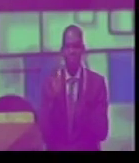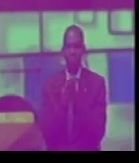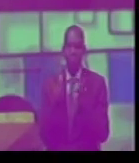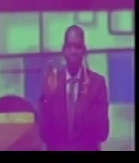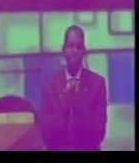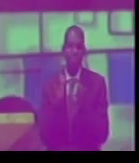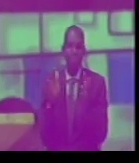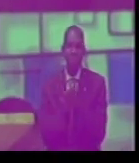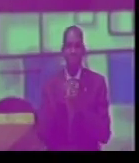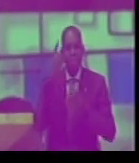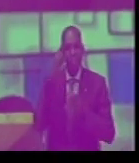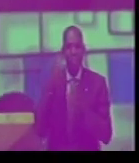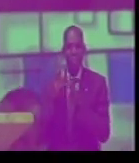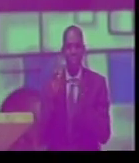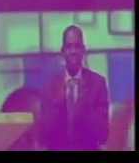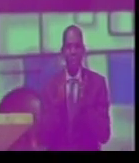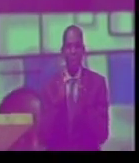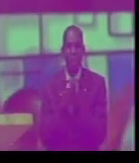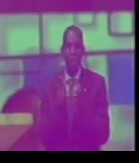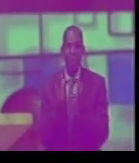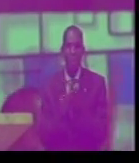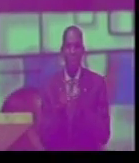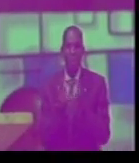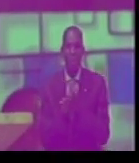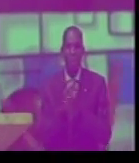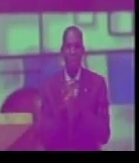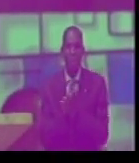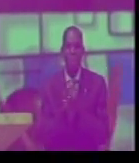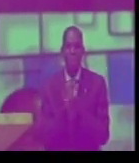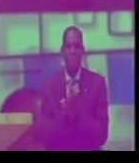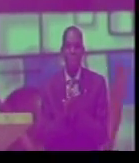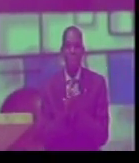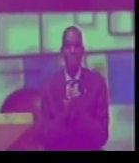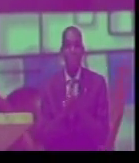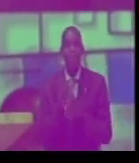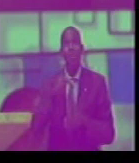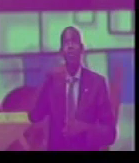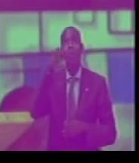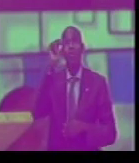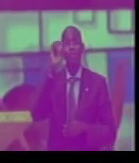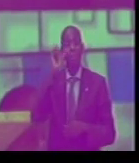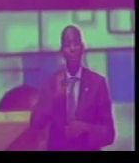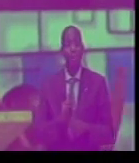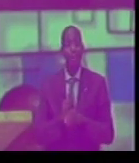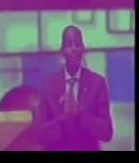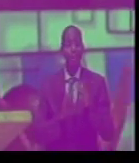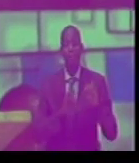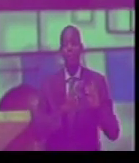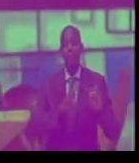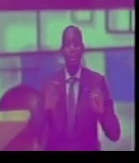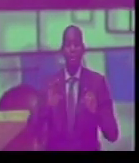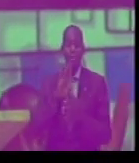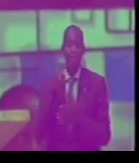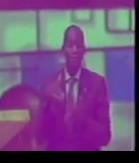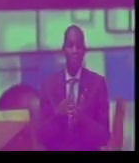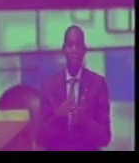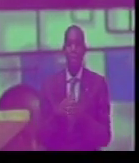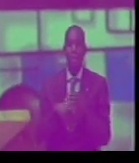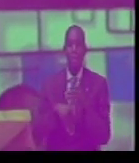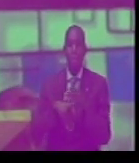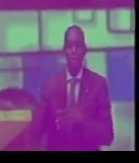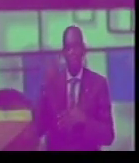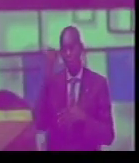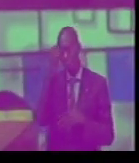Miracle everywhere. Put your hands together for Jesus. Put your hands together for Jesus. North,